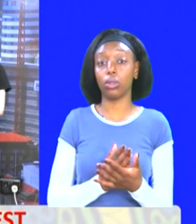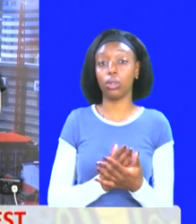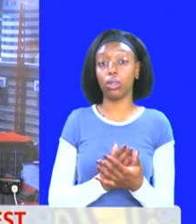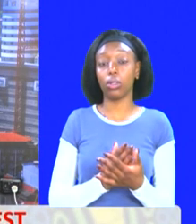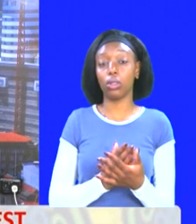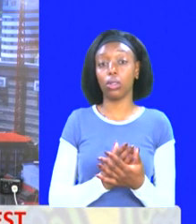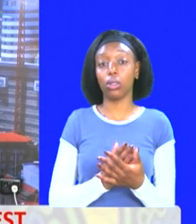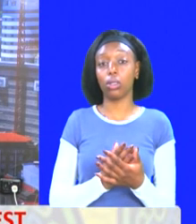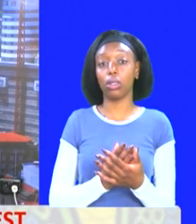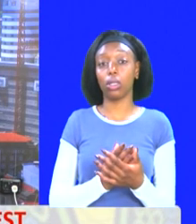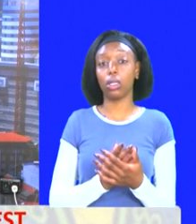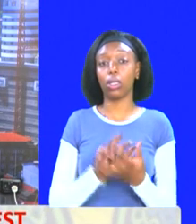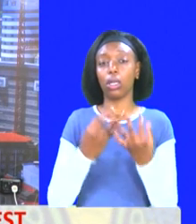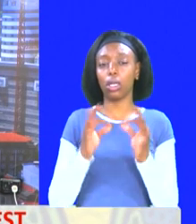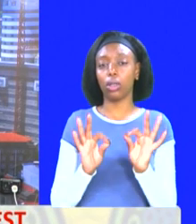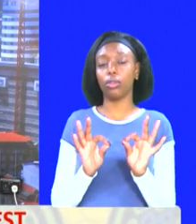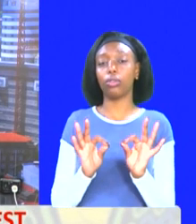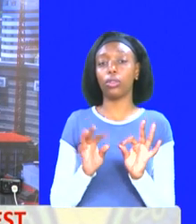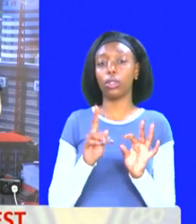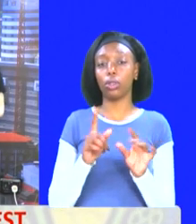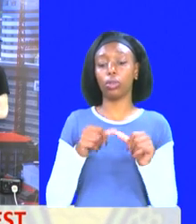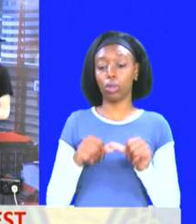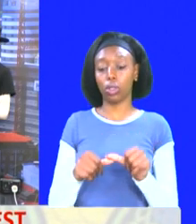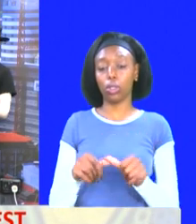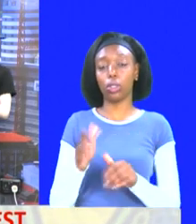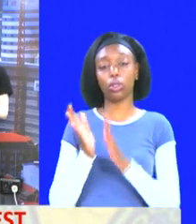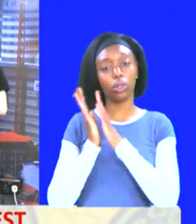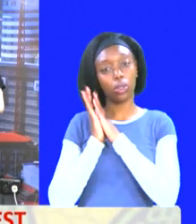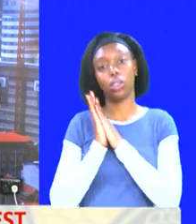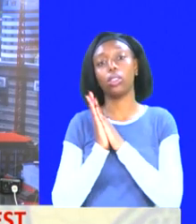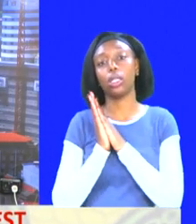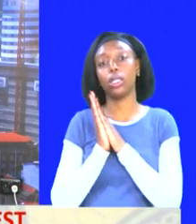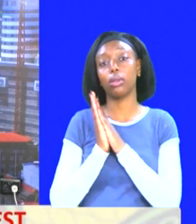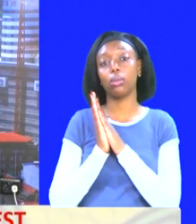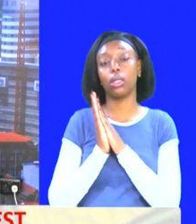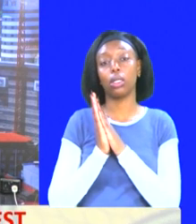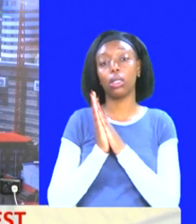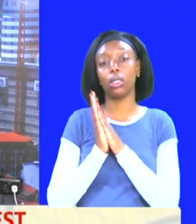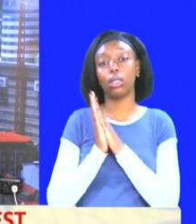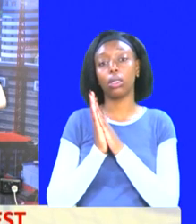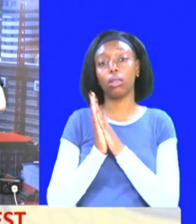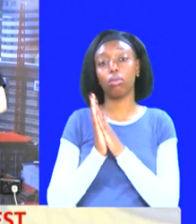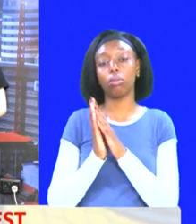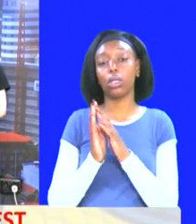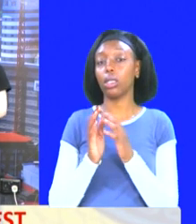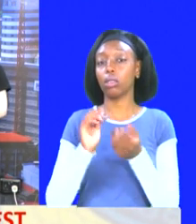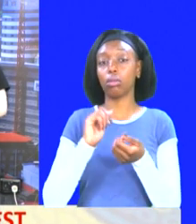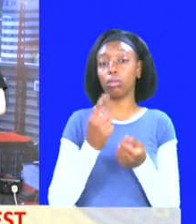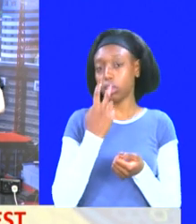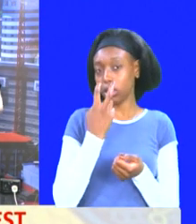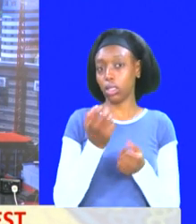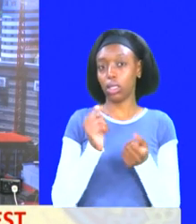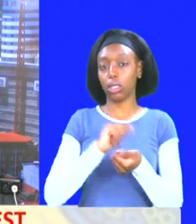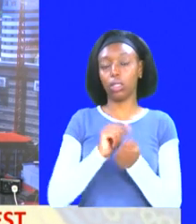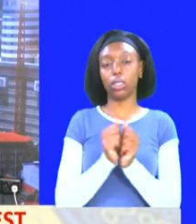tu lala then to imagine tuko studio, I was make lakini, maybe to jifikisha site na tufanye vile inafaa.